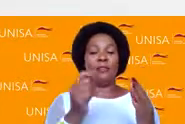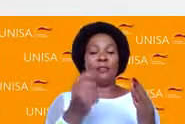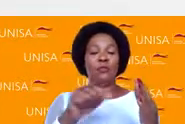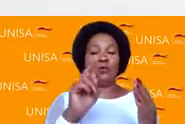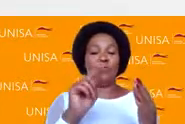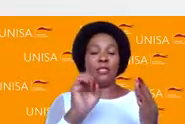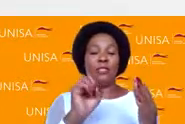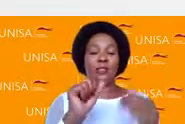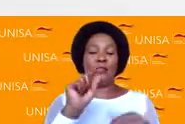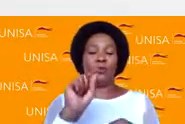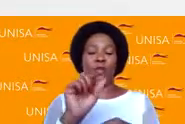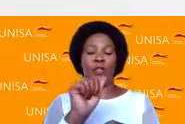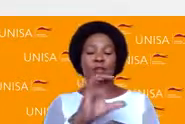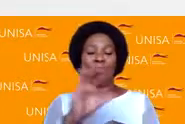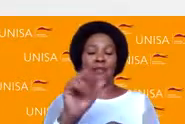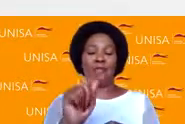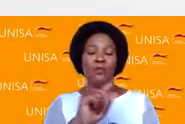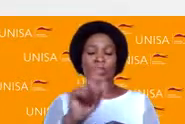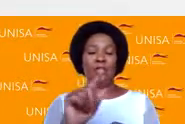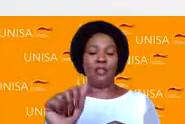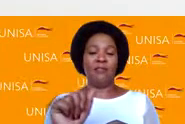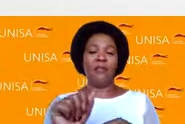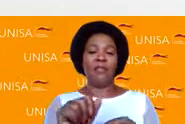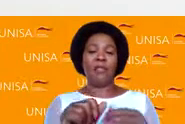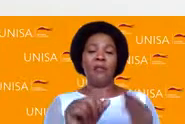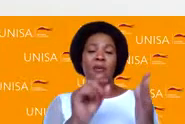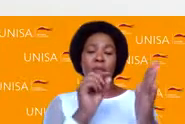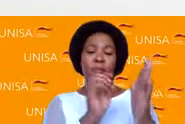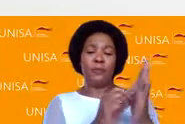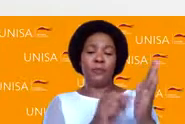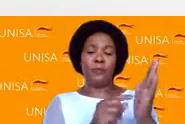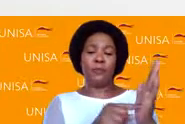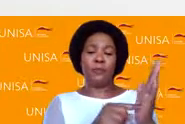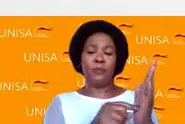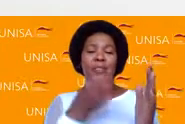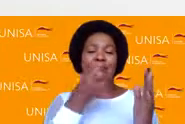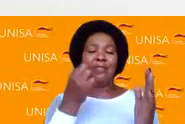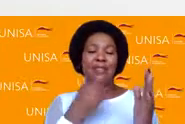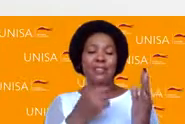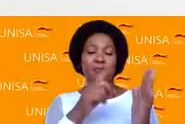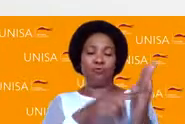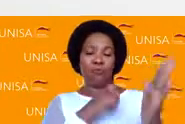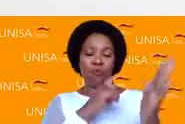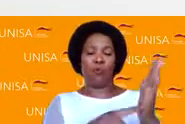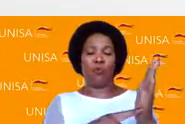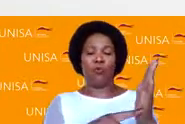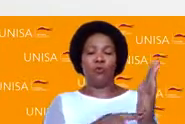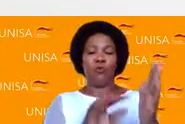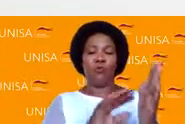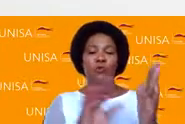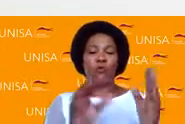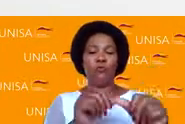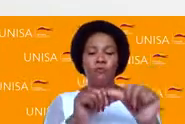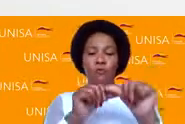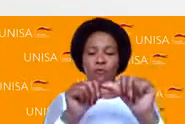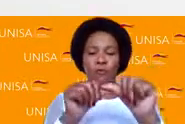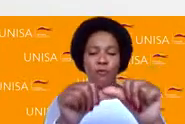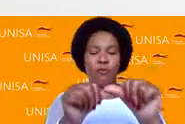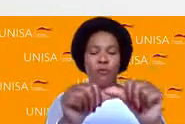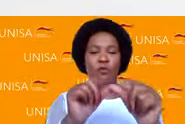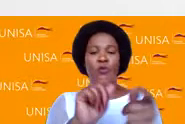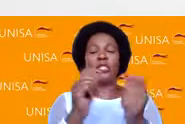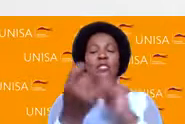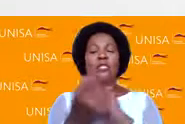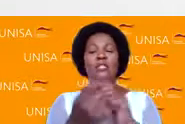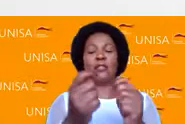If you come here and you type in your password and you says incorrect password, you don't follow the procedure on here to change your